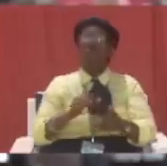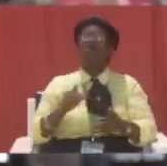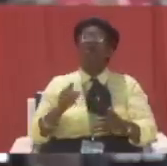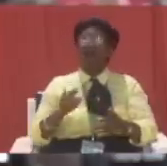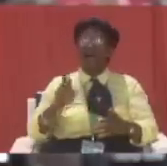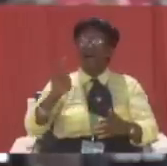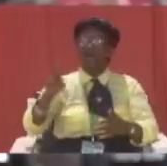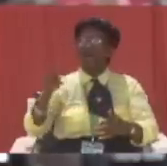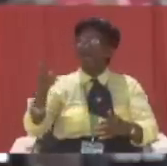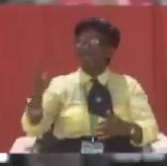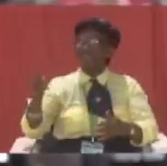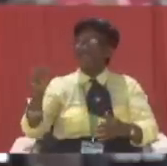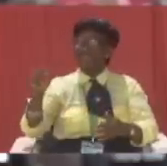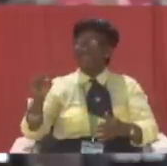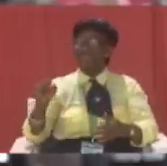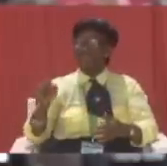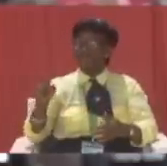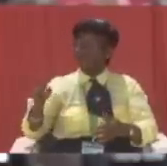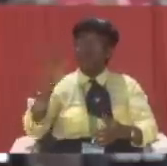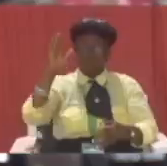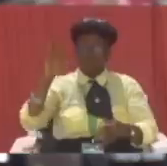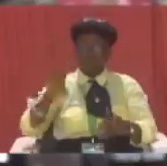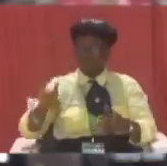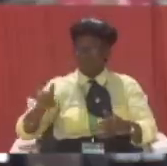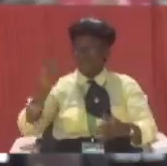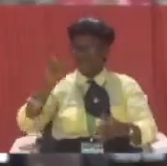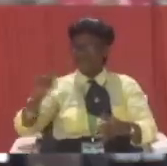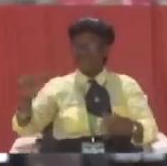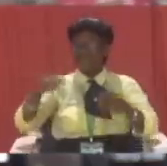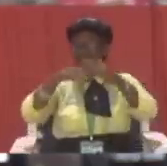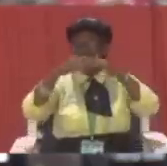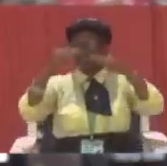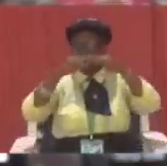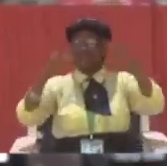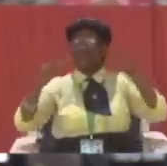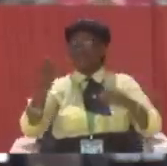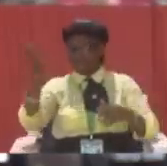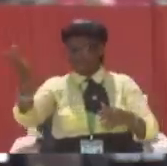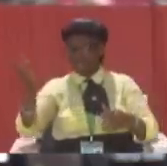No crack. All these years.